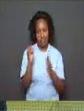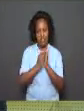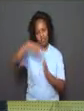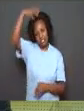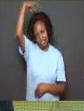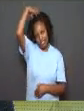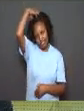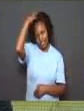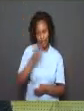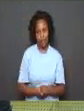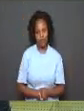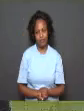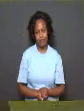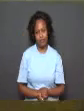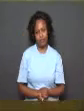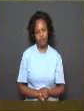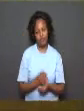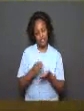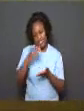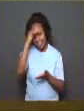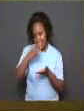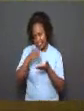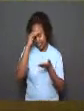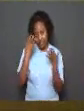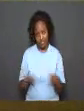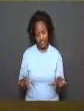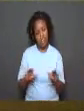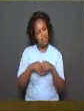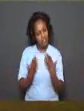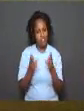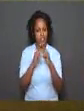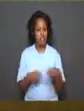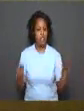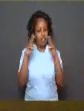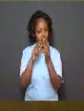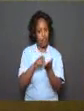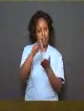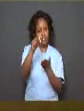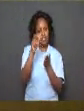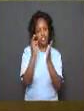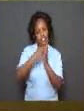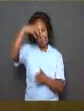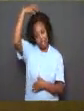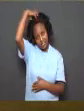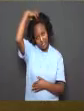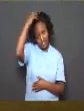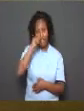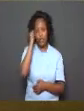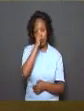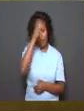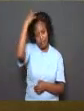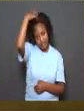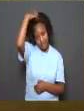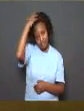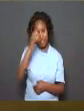the Constitution. We have learned how the Federal Democratic